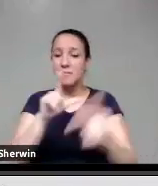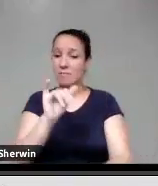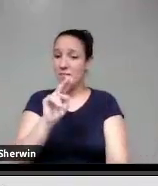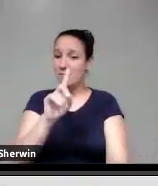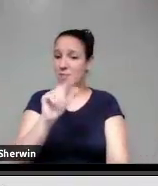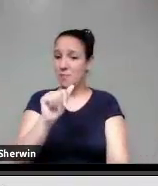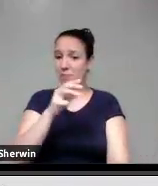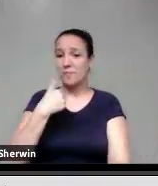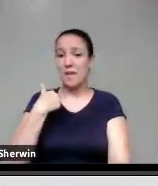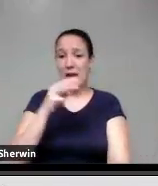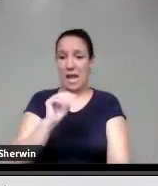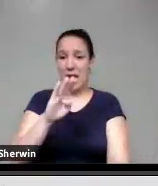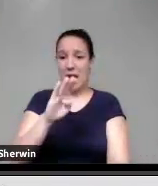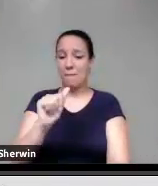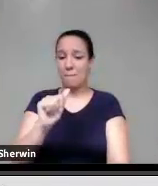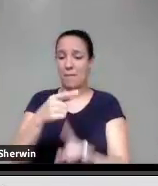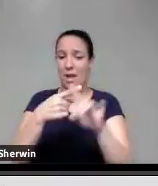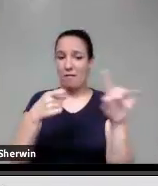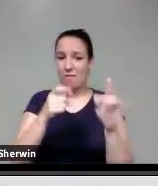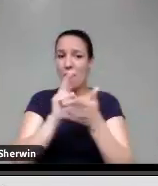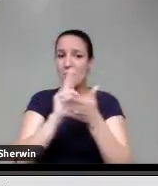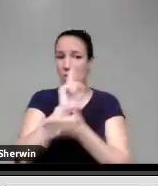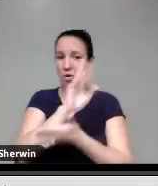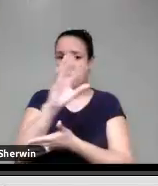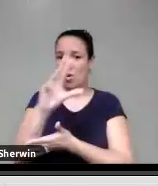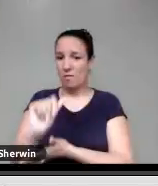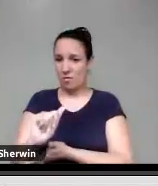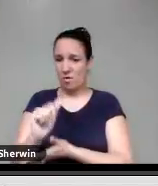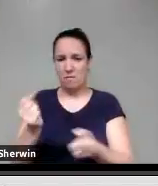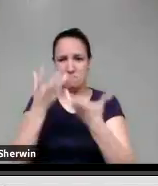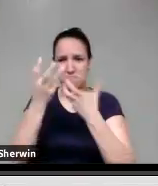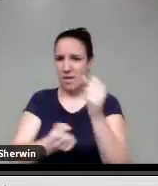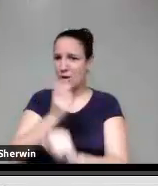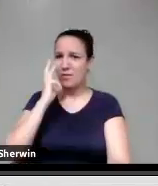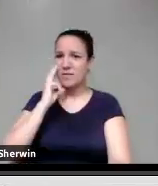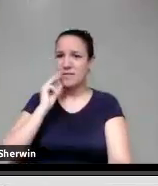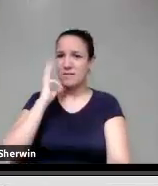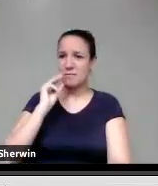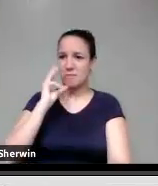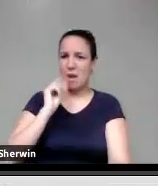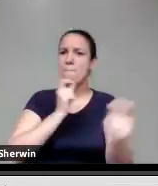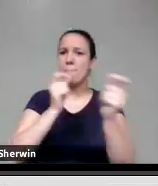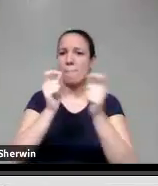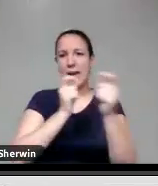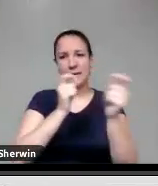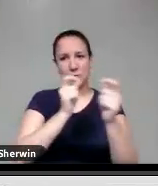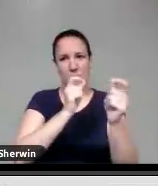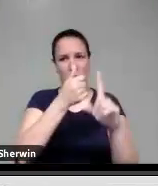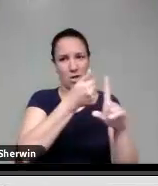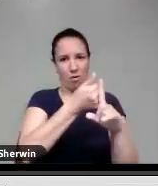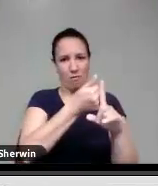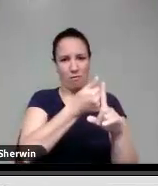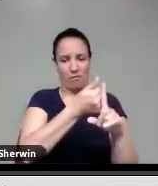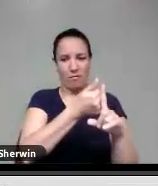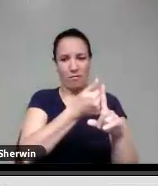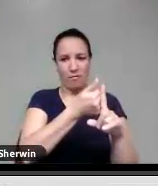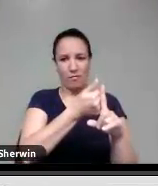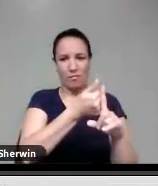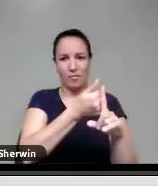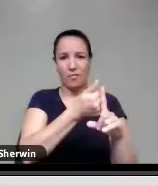MBA from the University of Florida and has years of experience in hands-on management positions. She develops her workshops based on